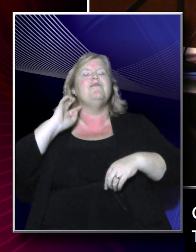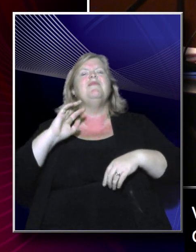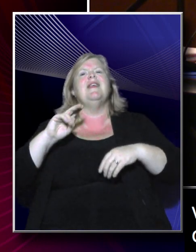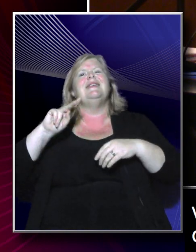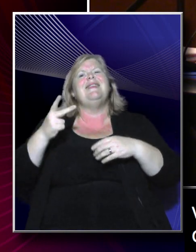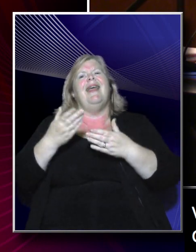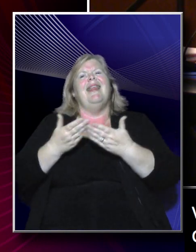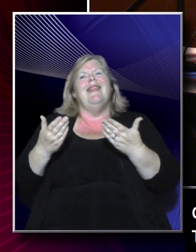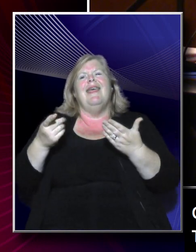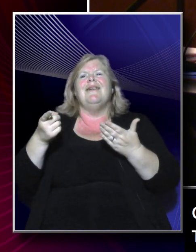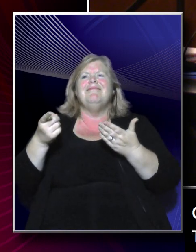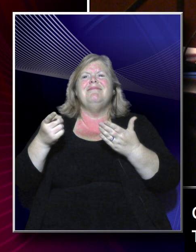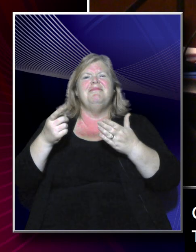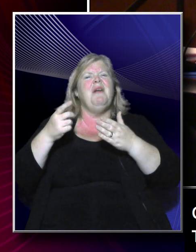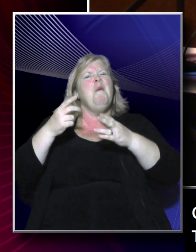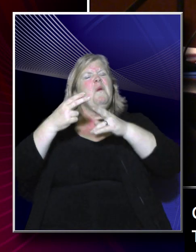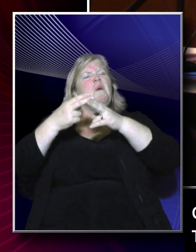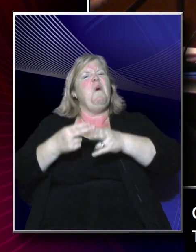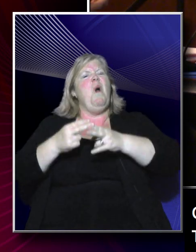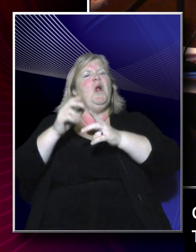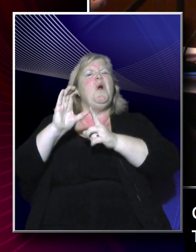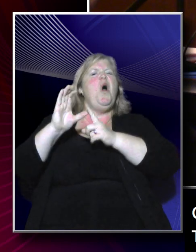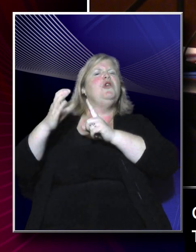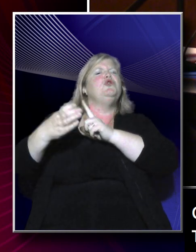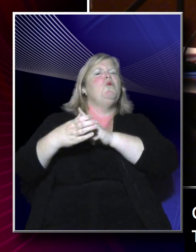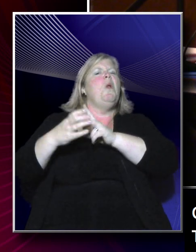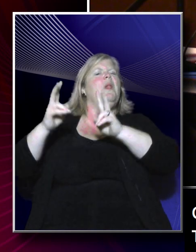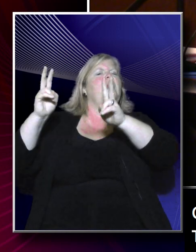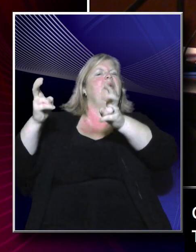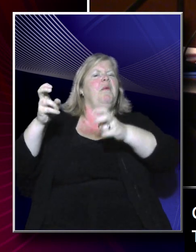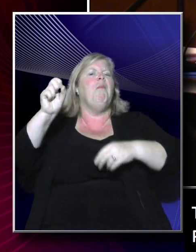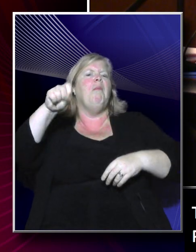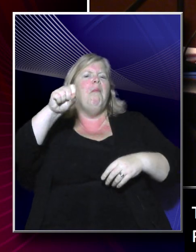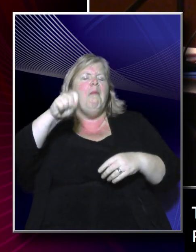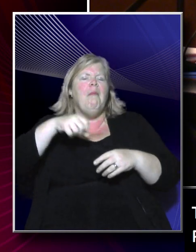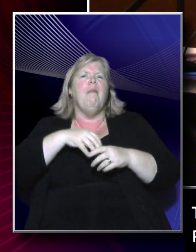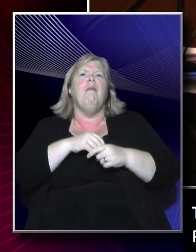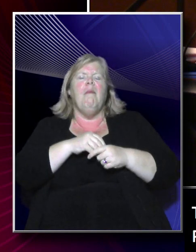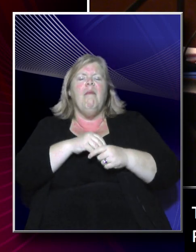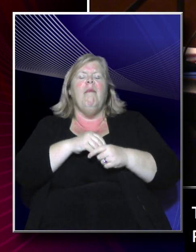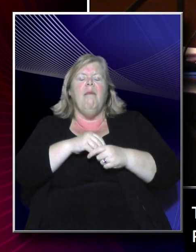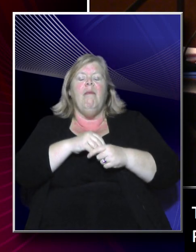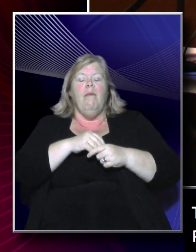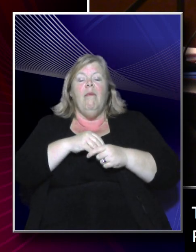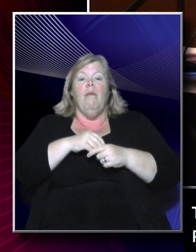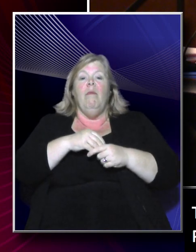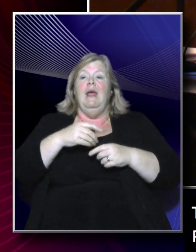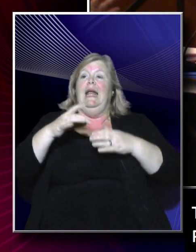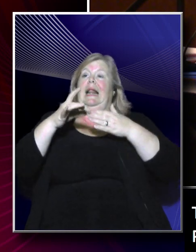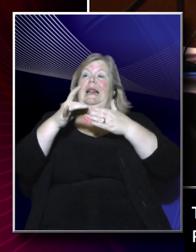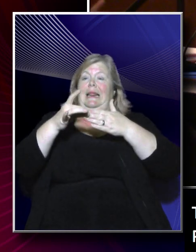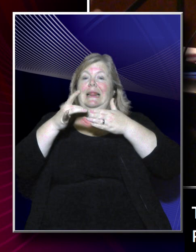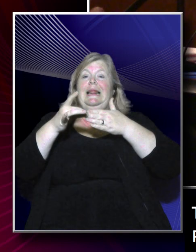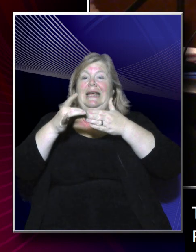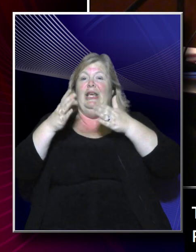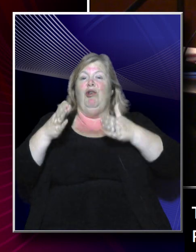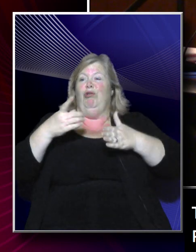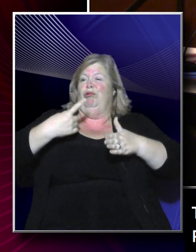call it a cultural theme. It really is that we as leaders must